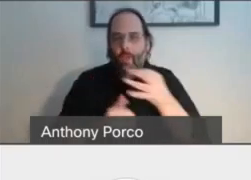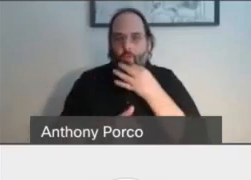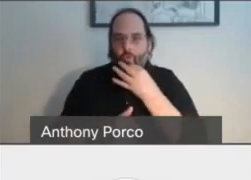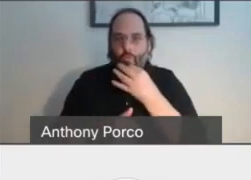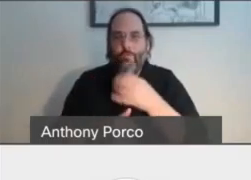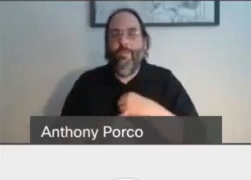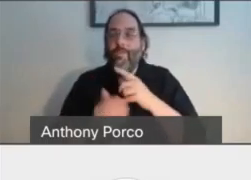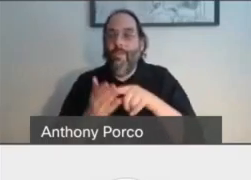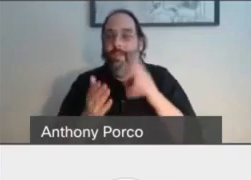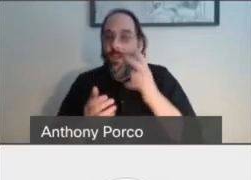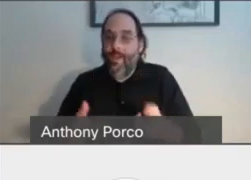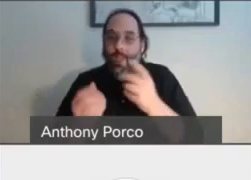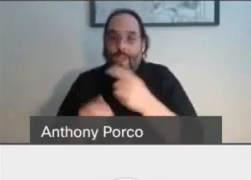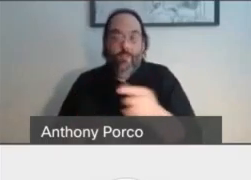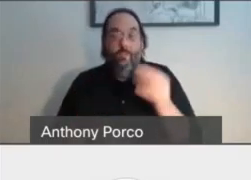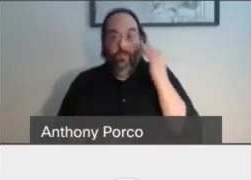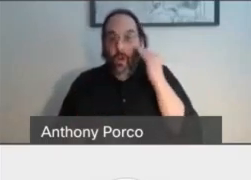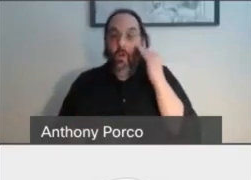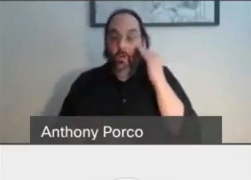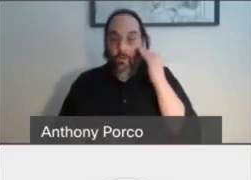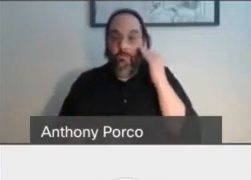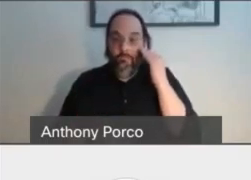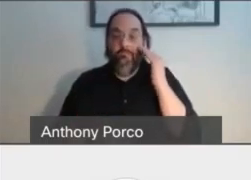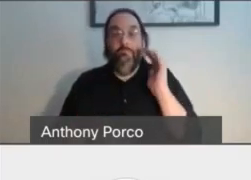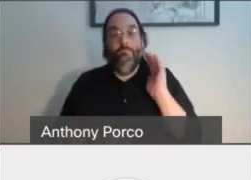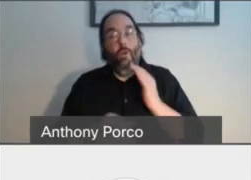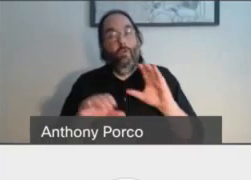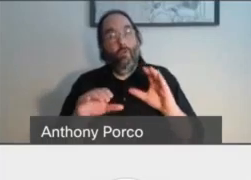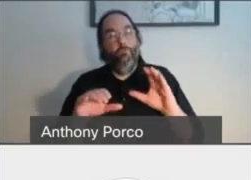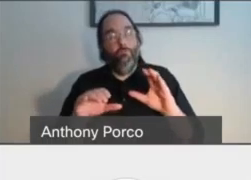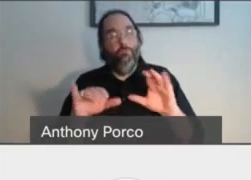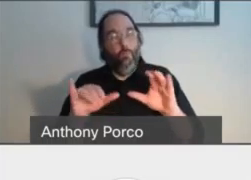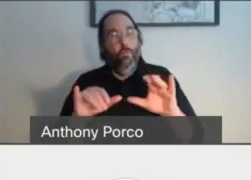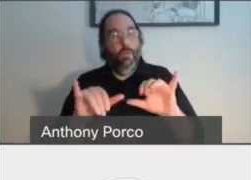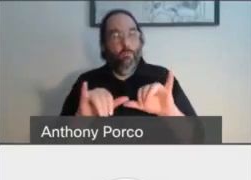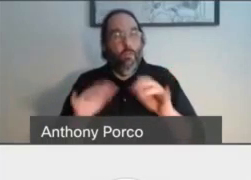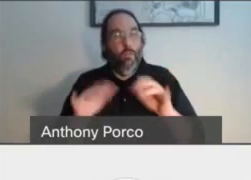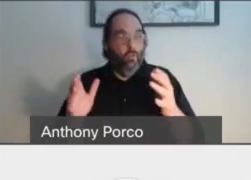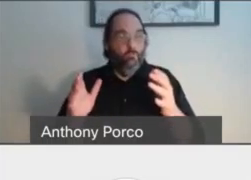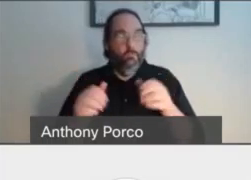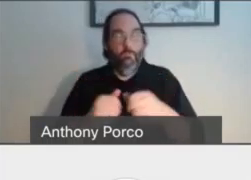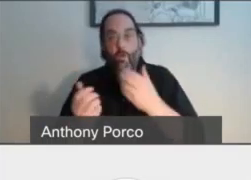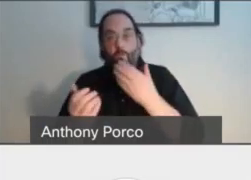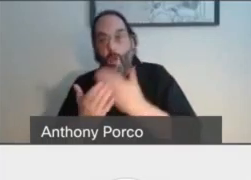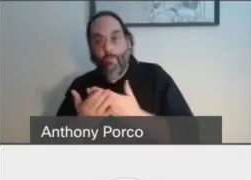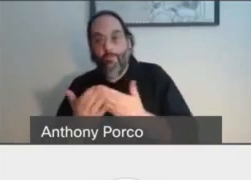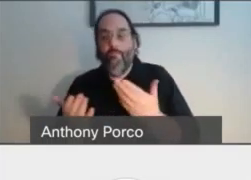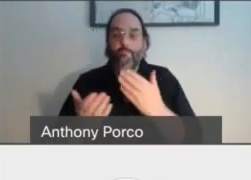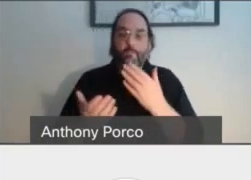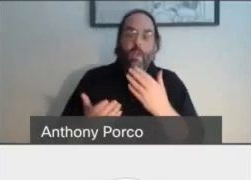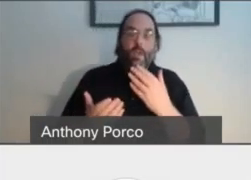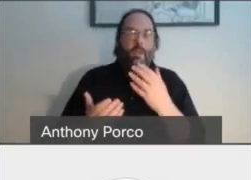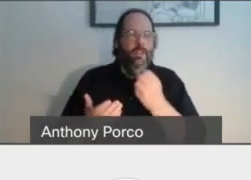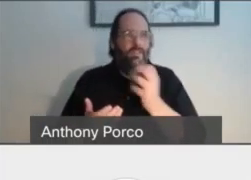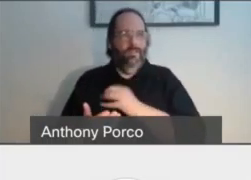just how many of us know about our current performance measures. Throughout the meeting, we'll hear from a number of our staff members